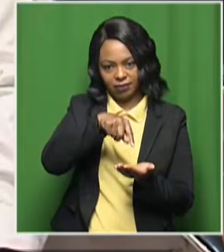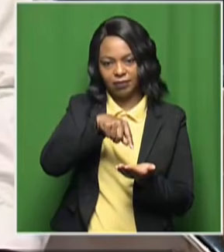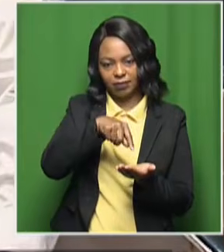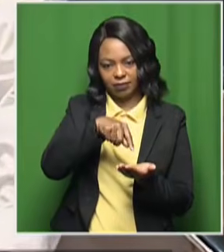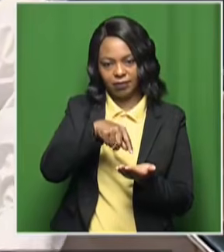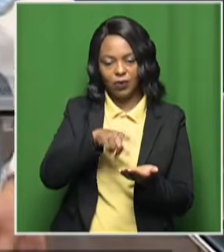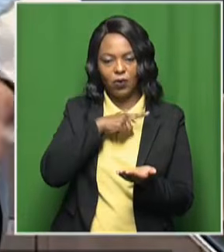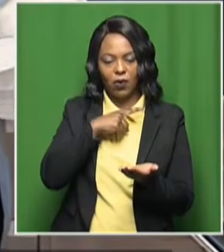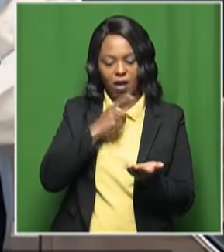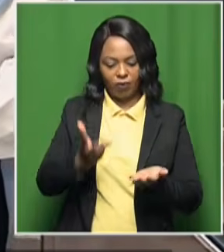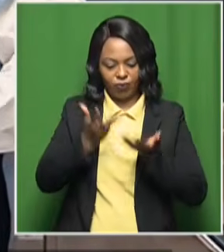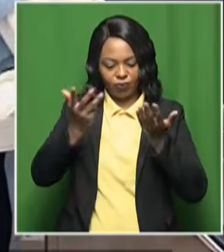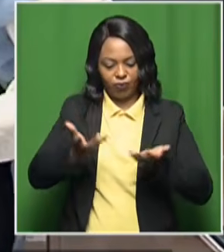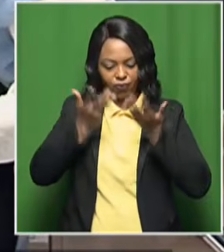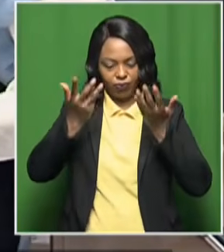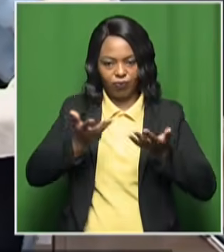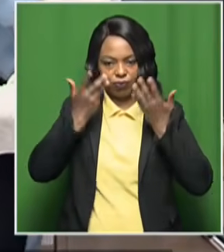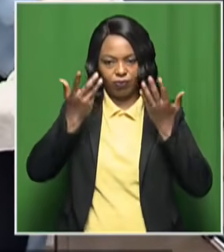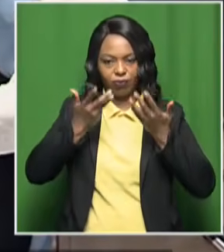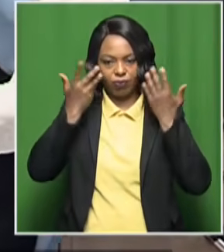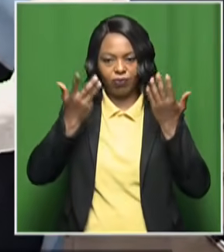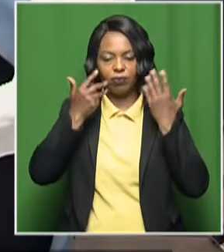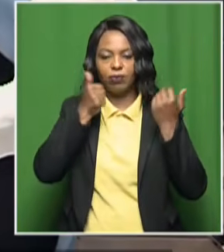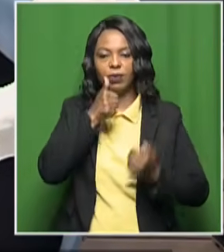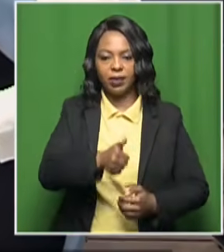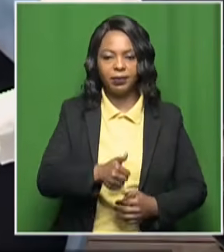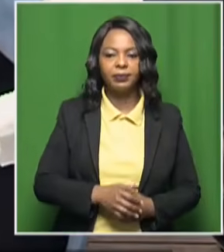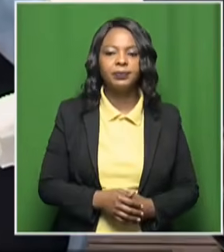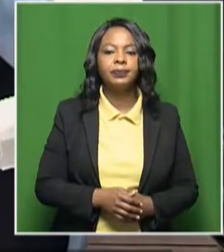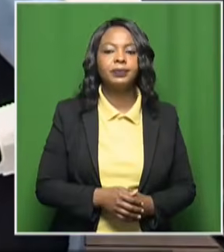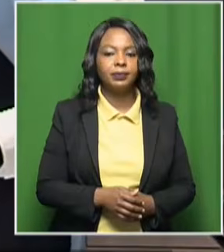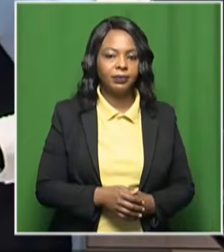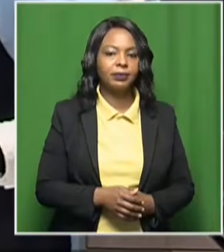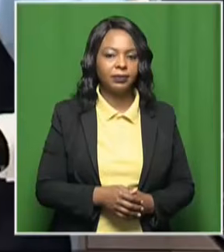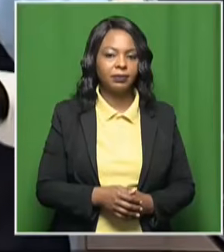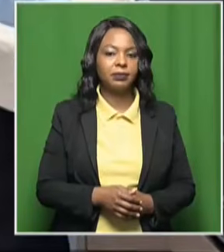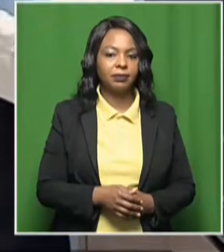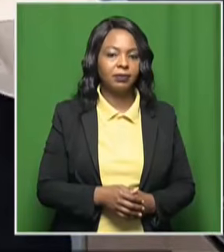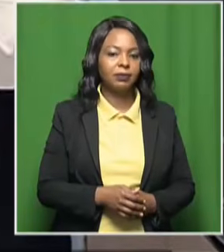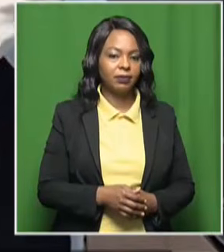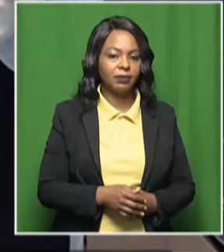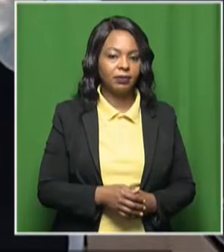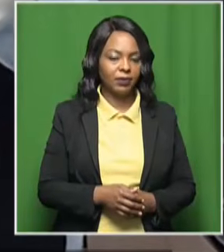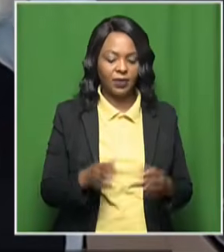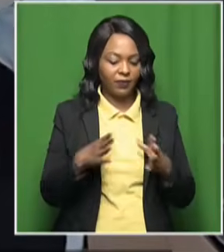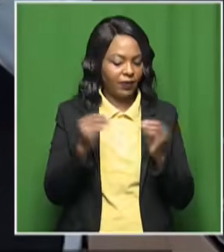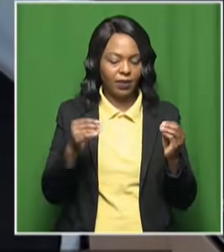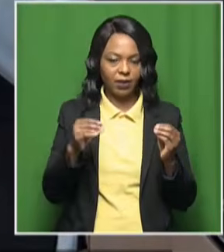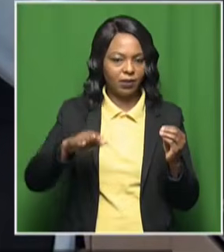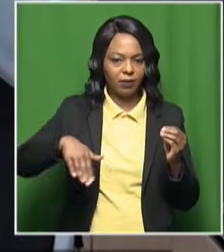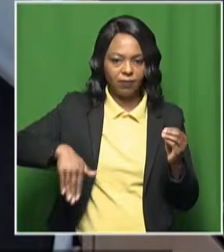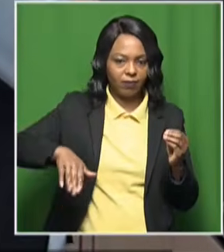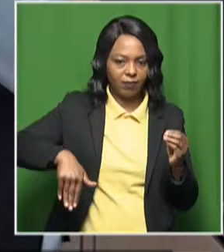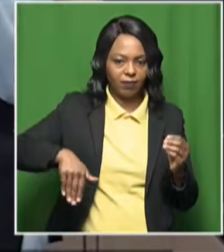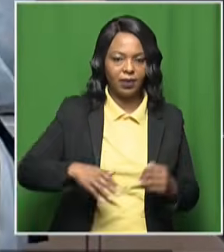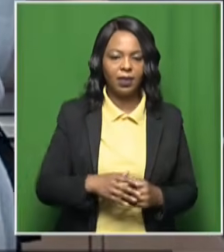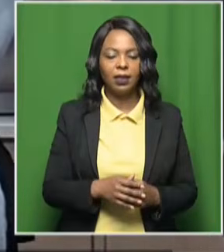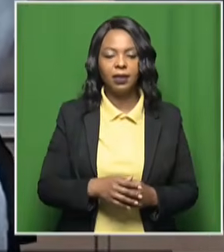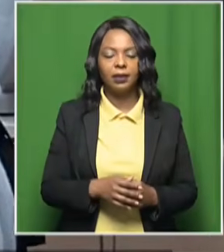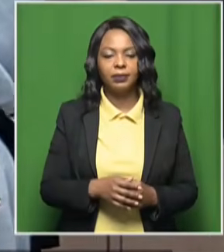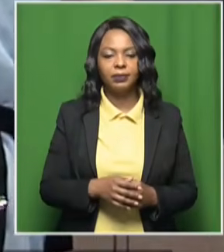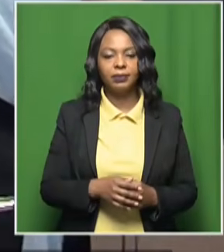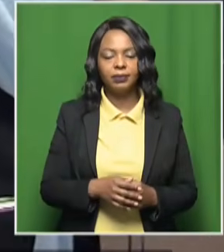the right word. Amazing. Okay, so this is going, and this is looking and smelling. Almost essentially done. Talk to me about so we've just boiled the